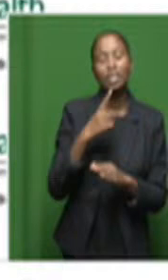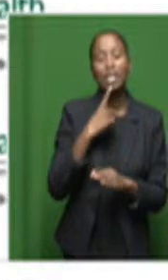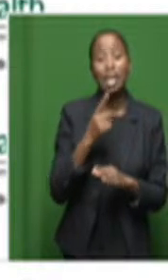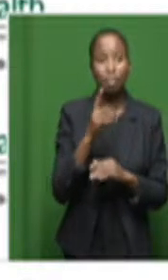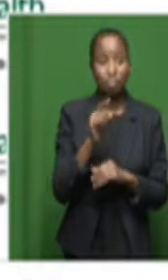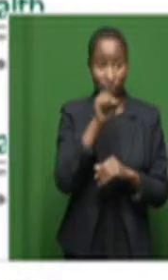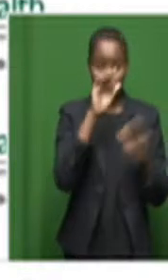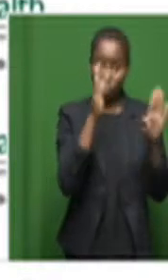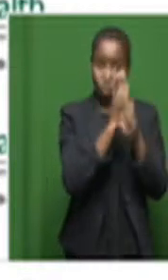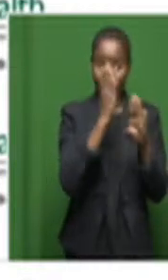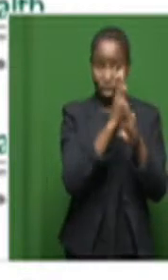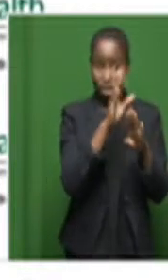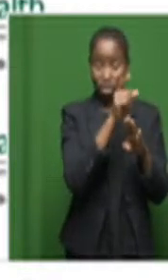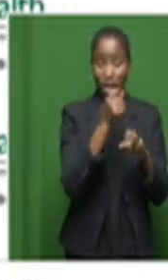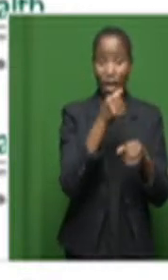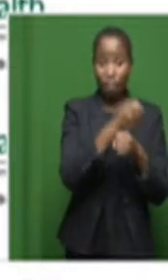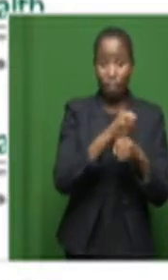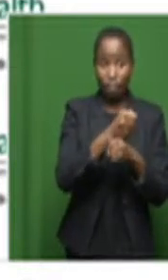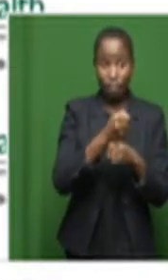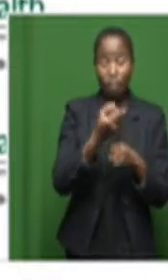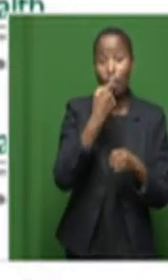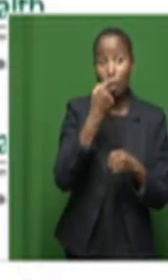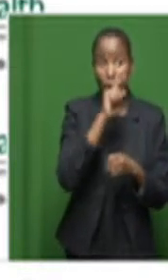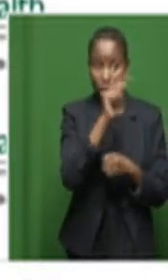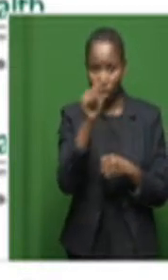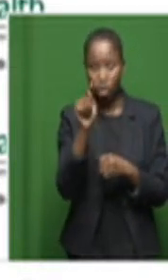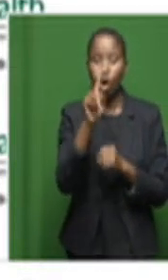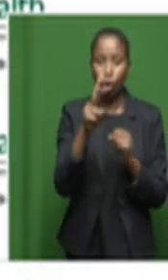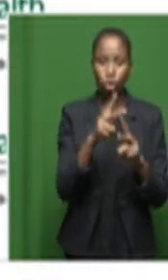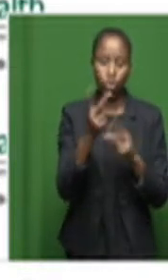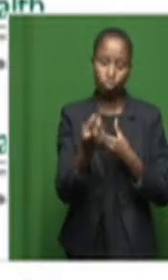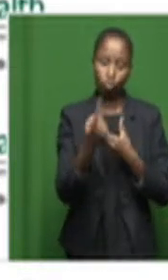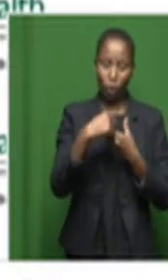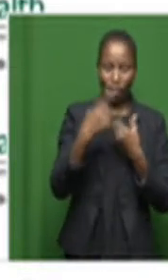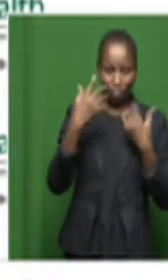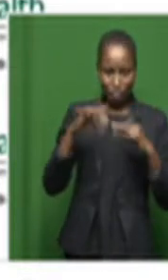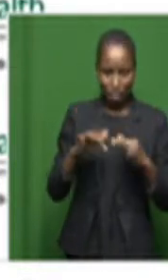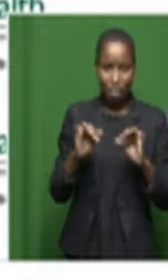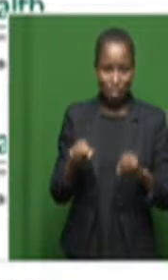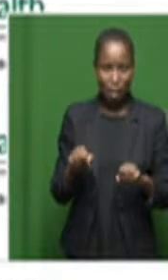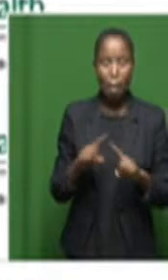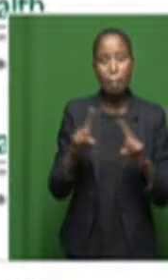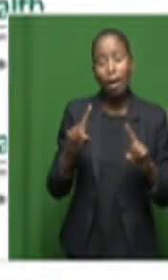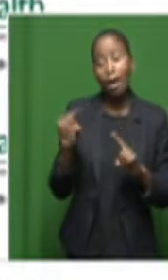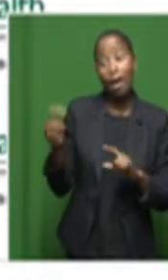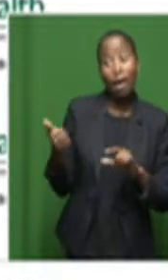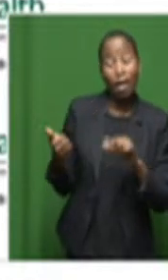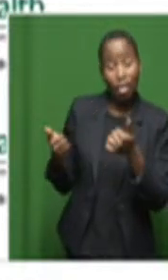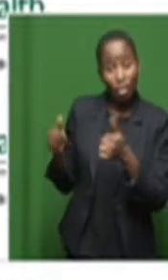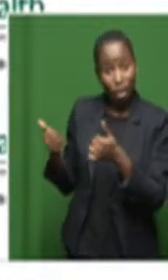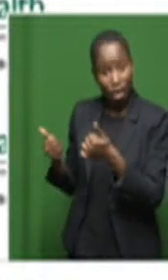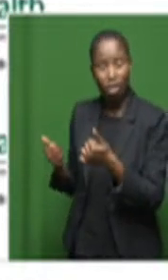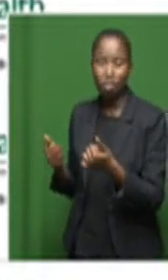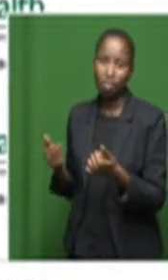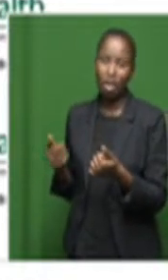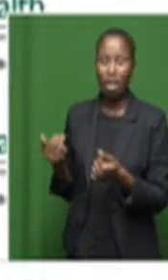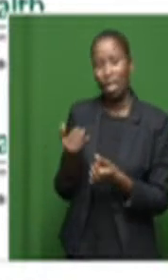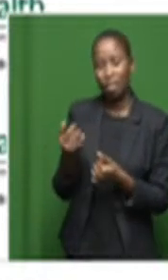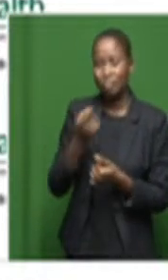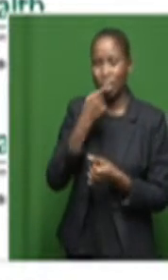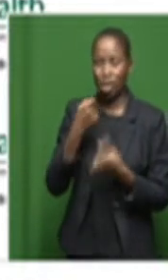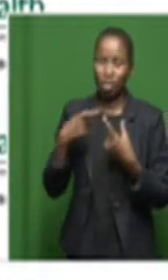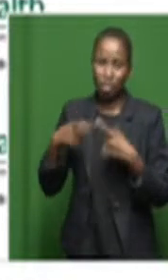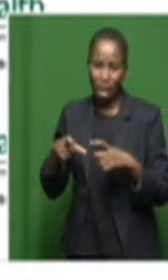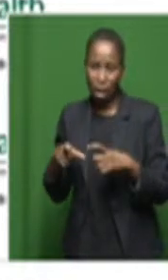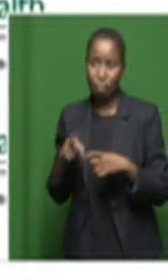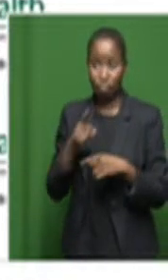pharmacists also come on board. But we know that there are other providers, including some of the medical schemes, which